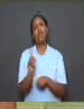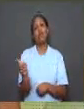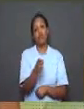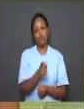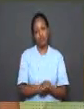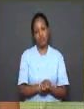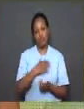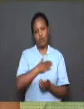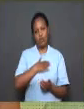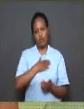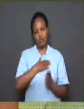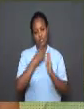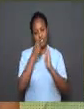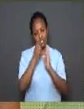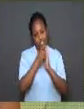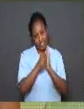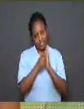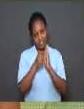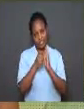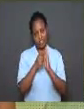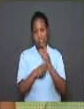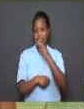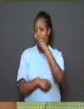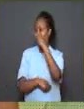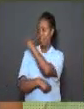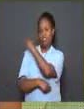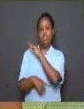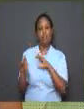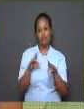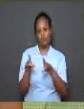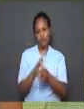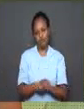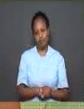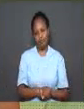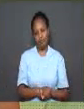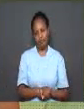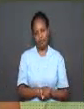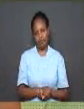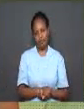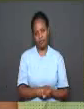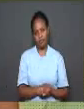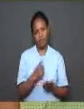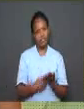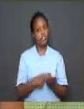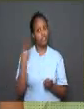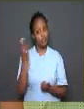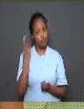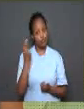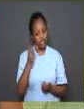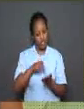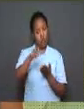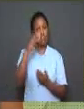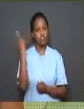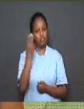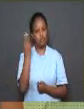Please look at the list that will appear on the screen in a moment. Which of them are benefits